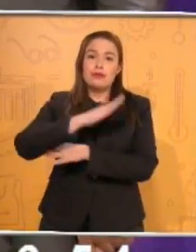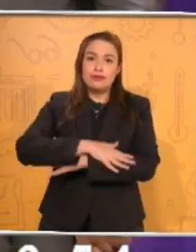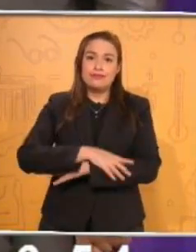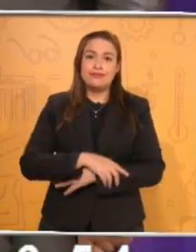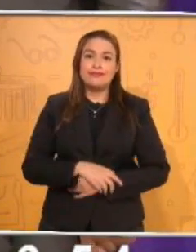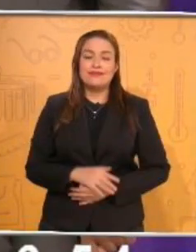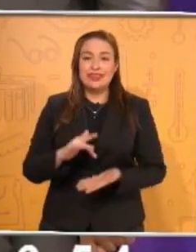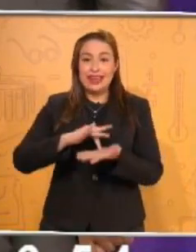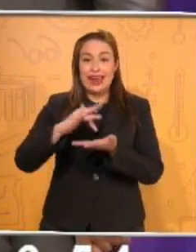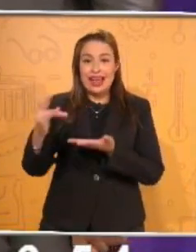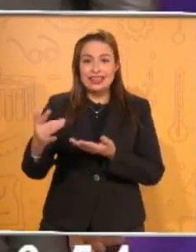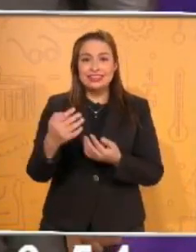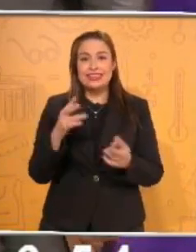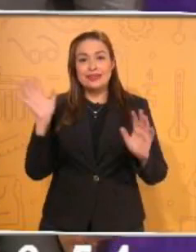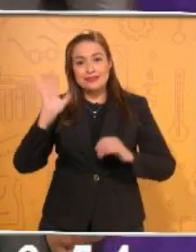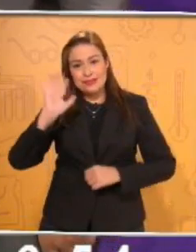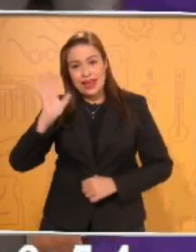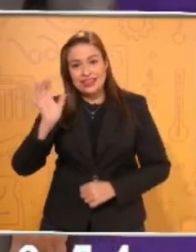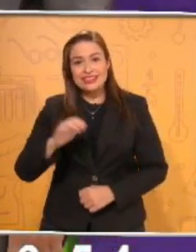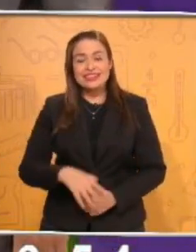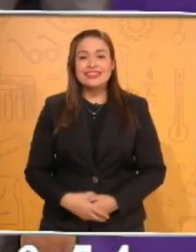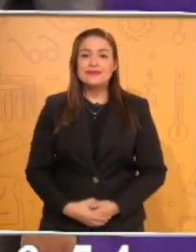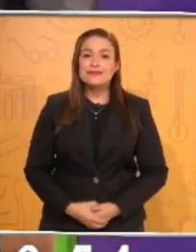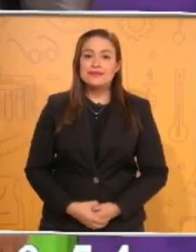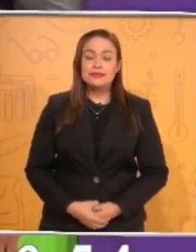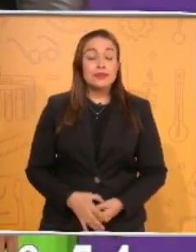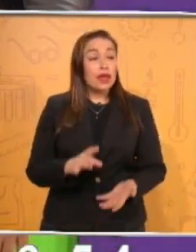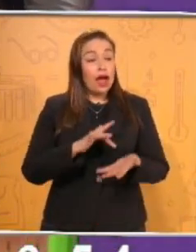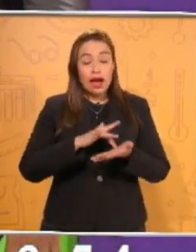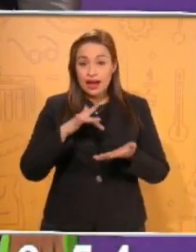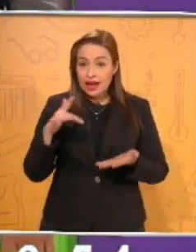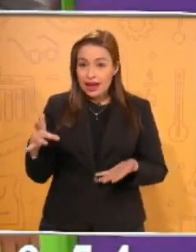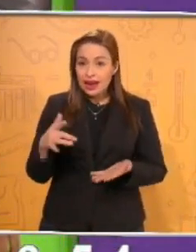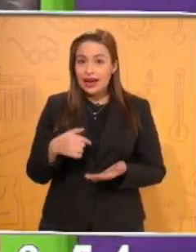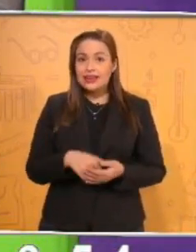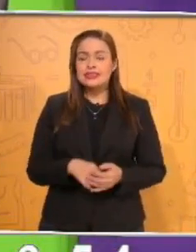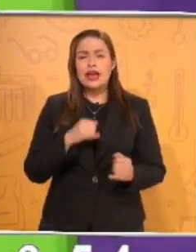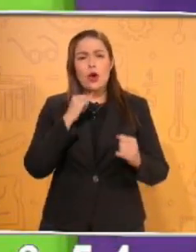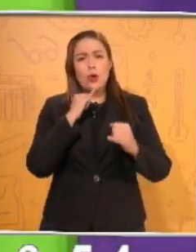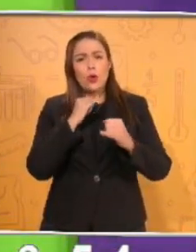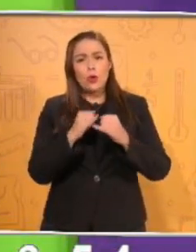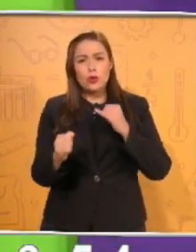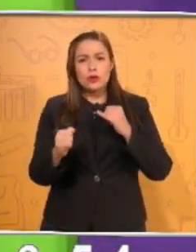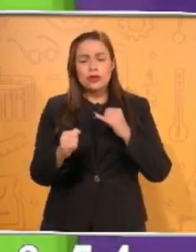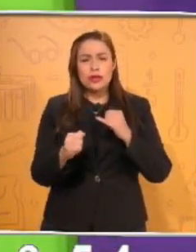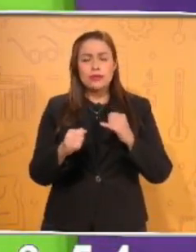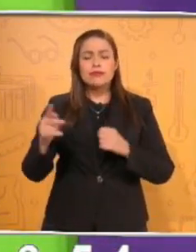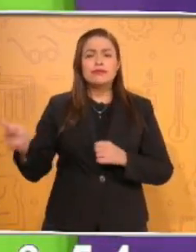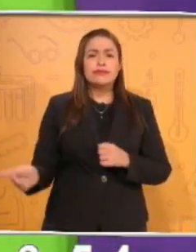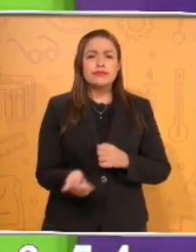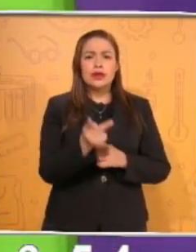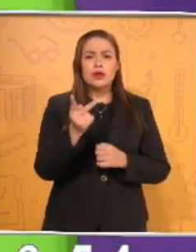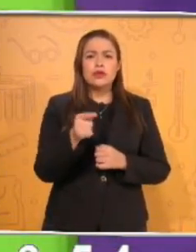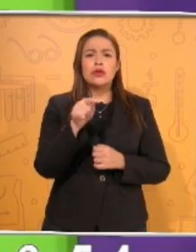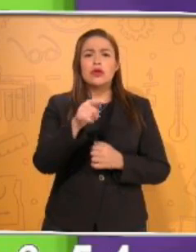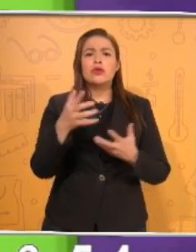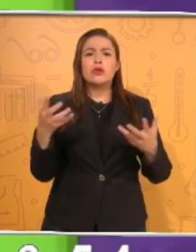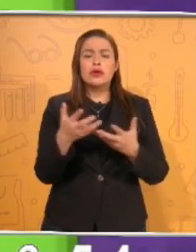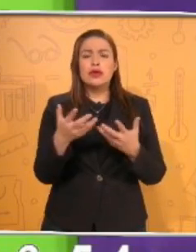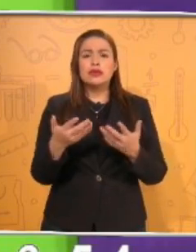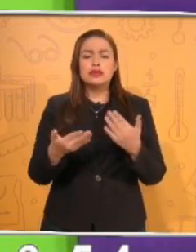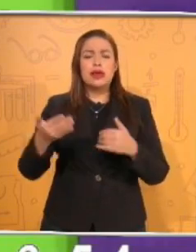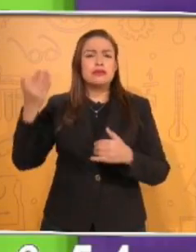Thank you, goodbye. Thank you, Isaac. And last one. What were you doing on your last